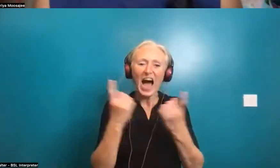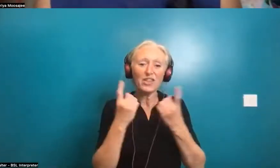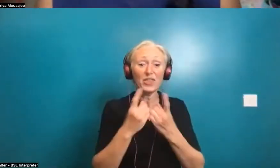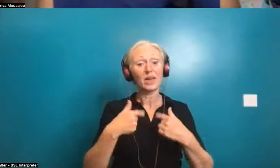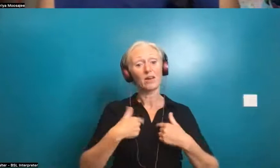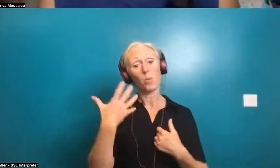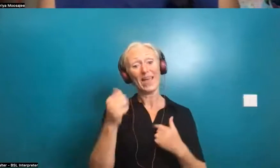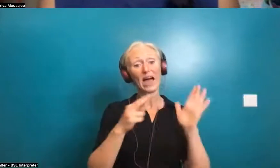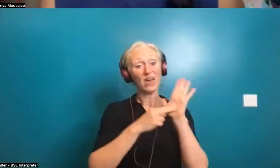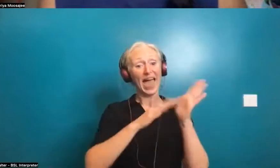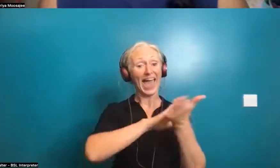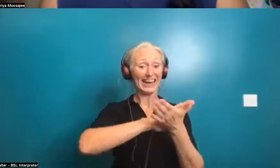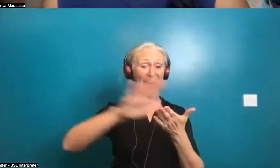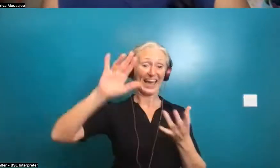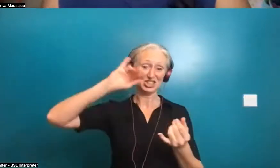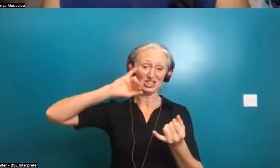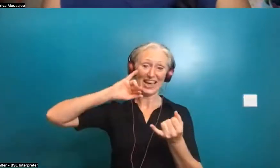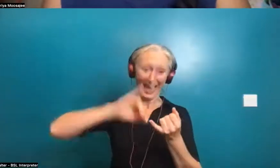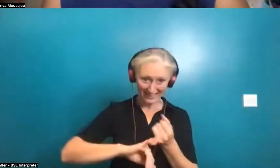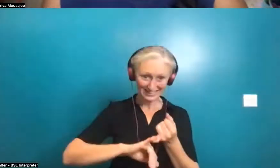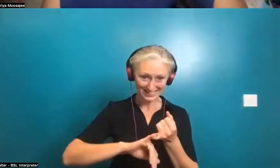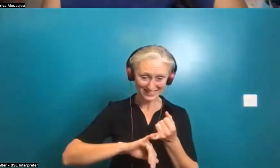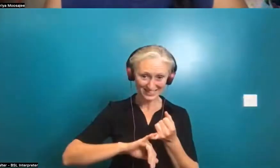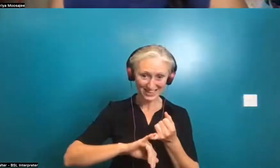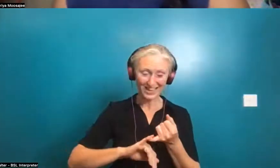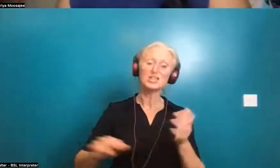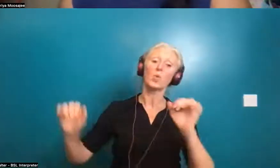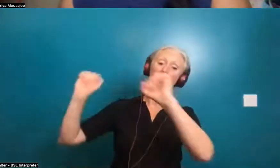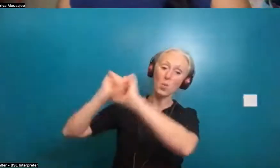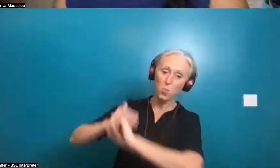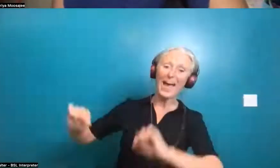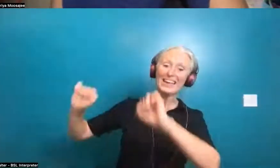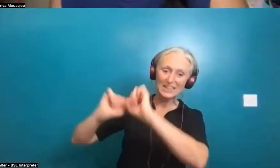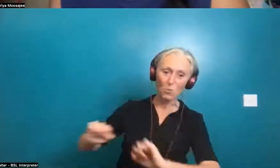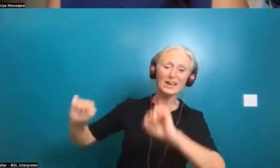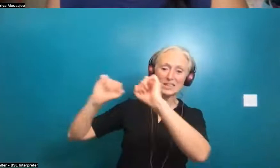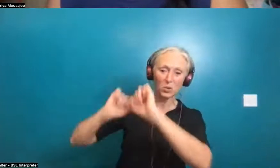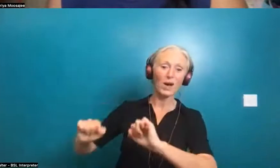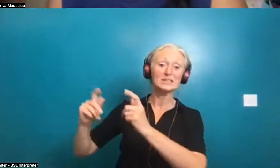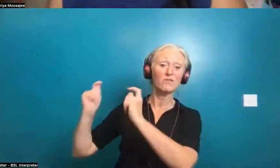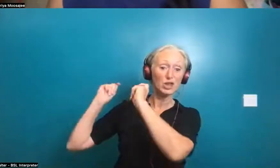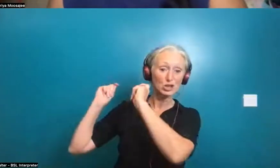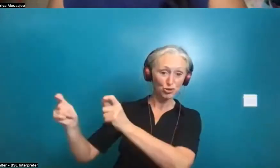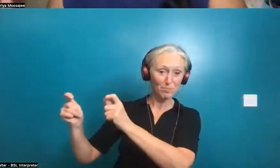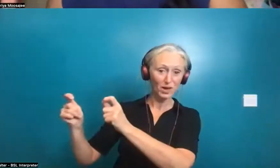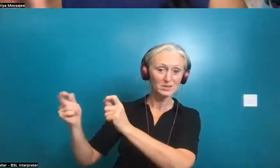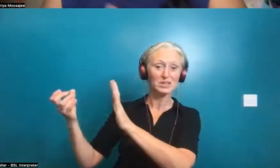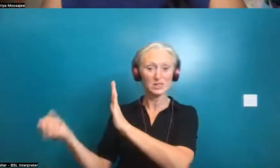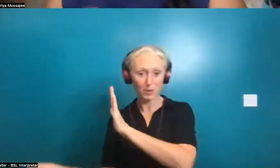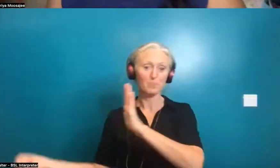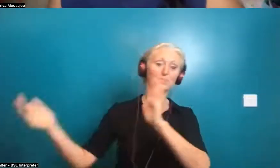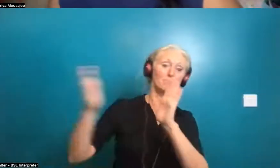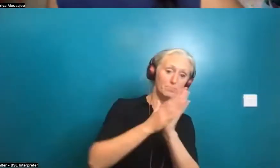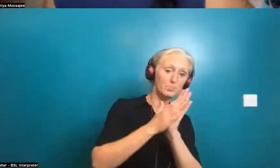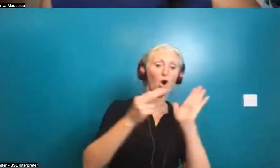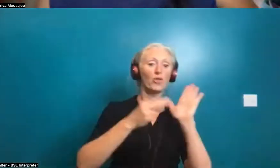NHS. So it's waiting for those treatments to get on the NHS so that you don't have to travel across the world. If a treatment